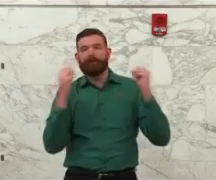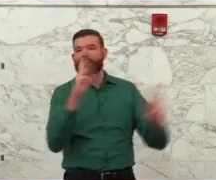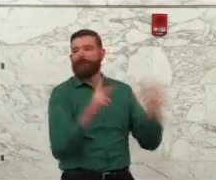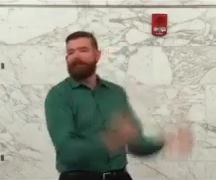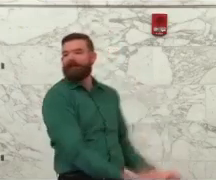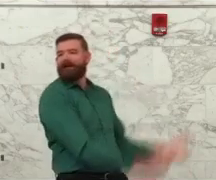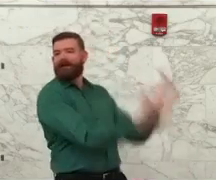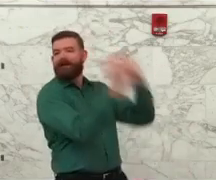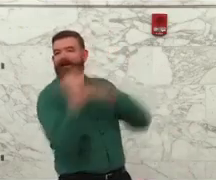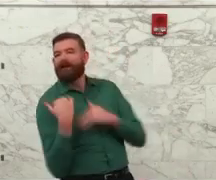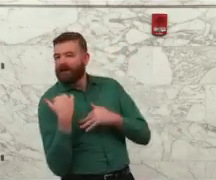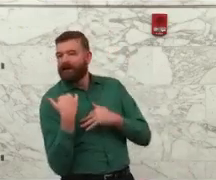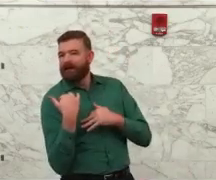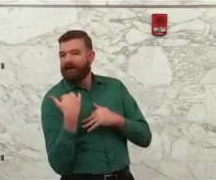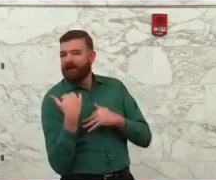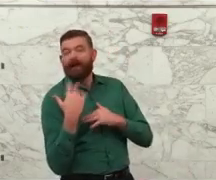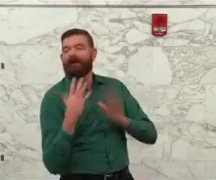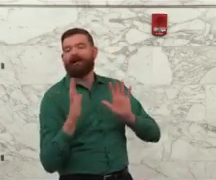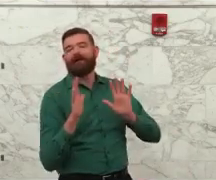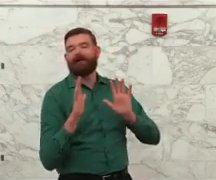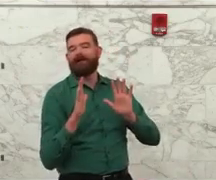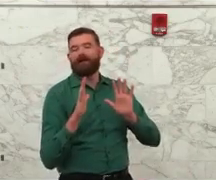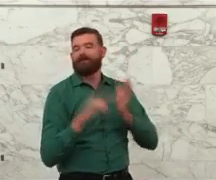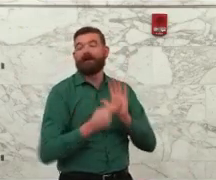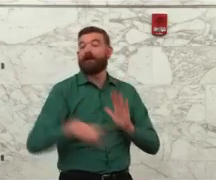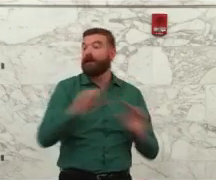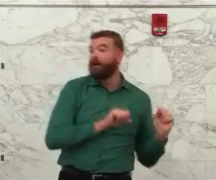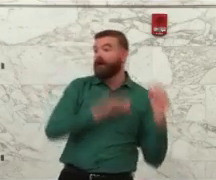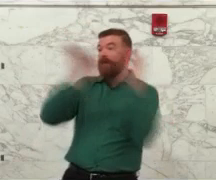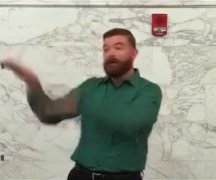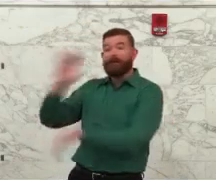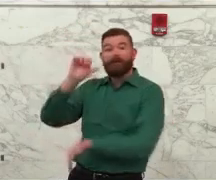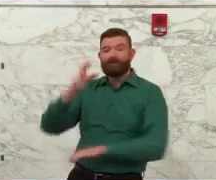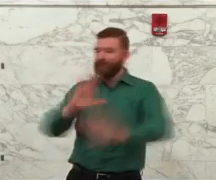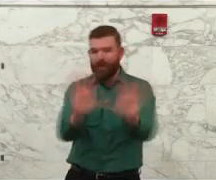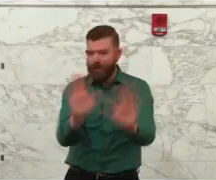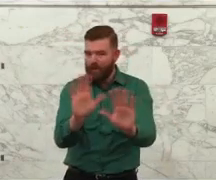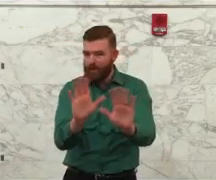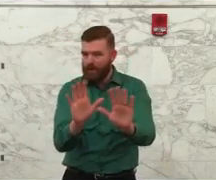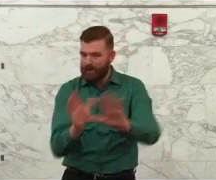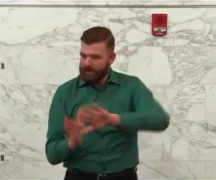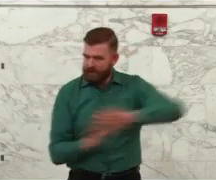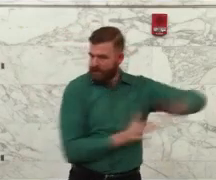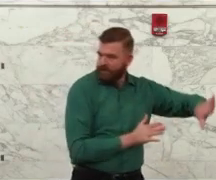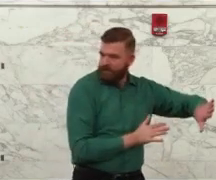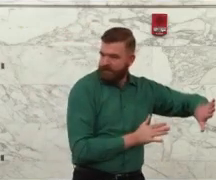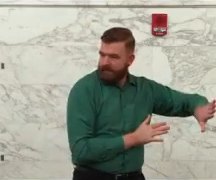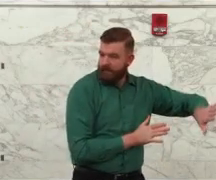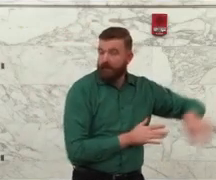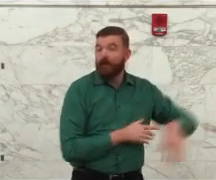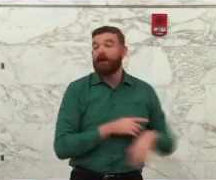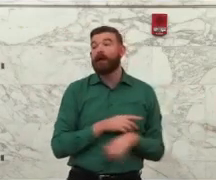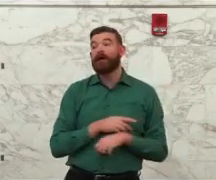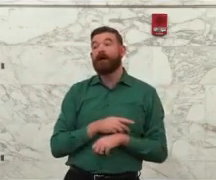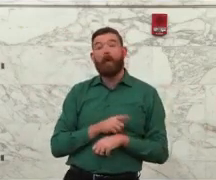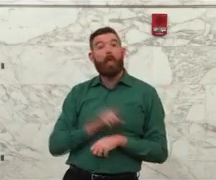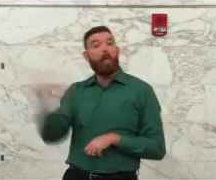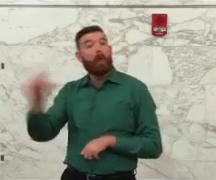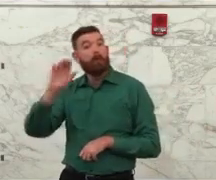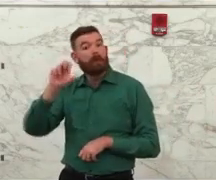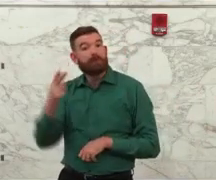beach. Please stay at your primary residences. Further, I